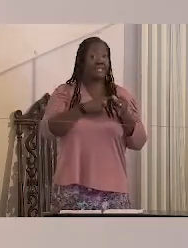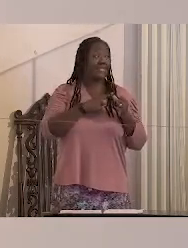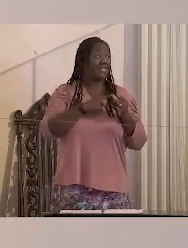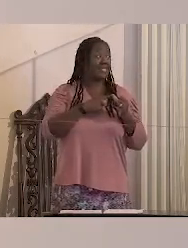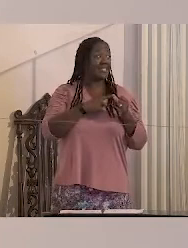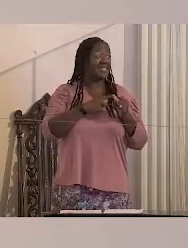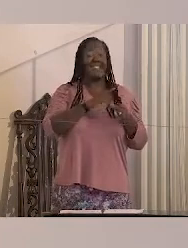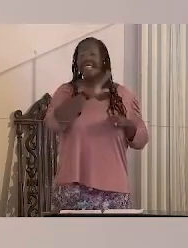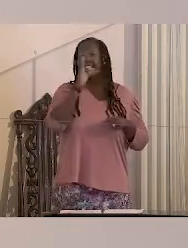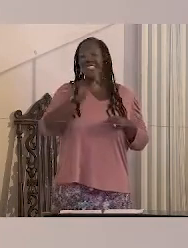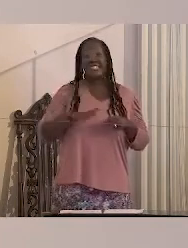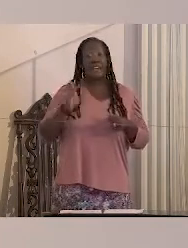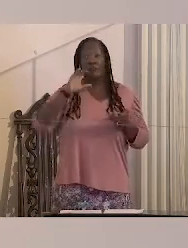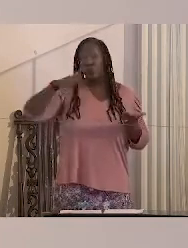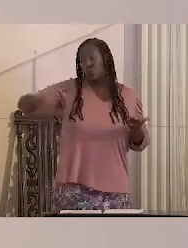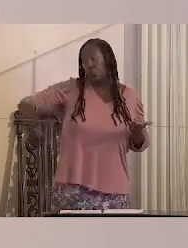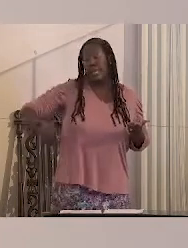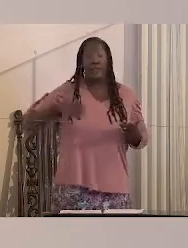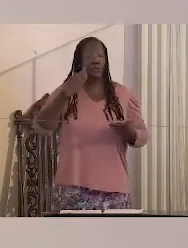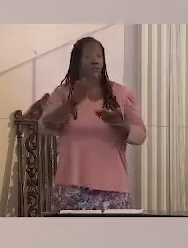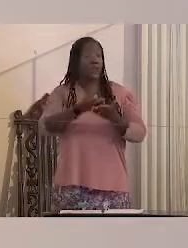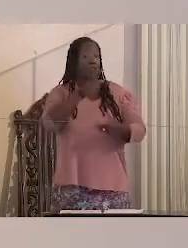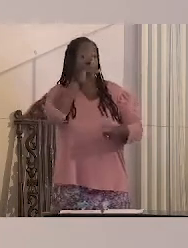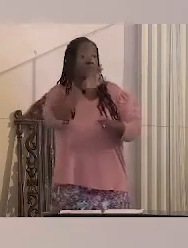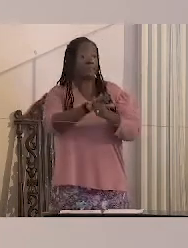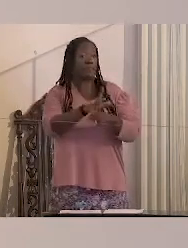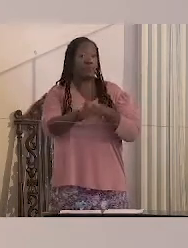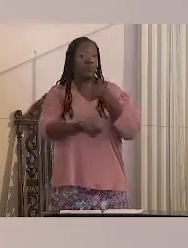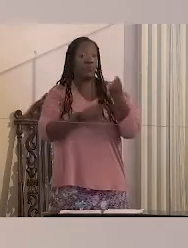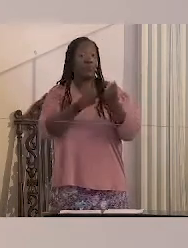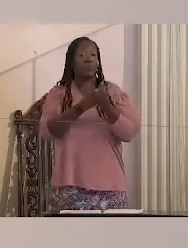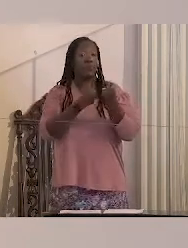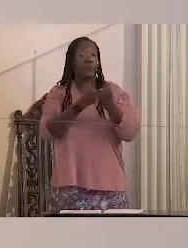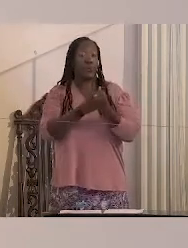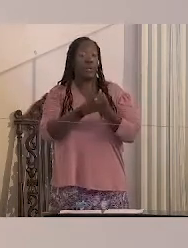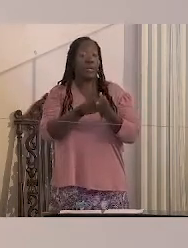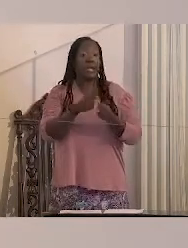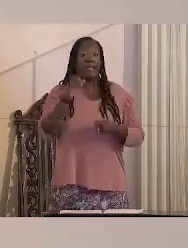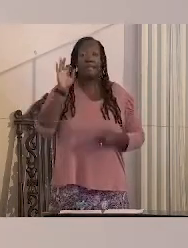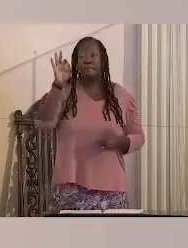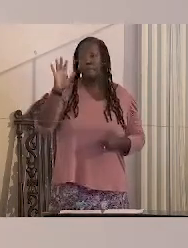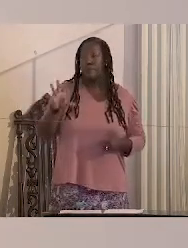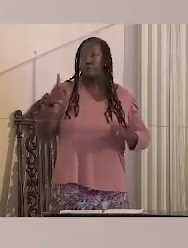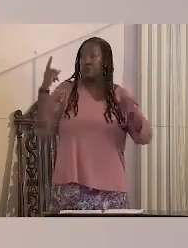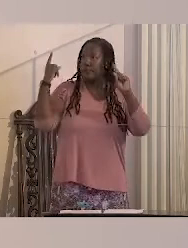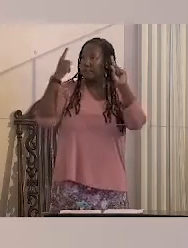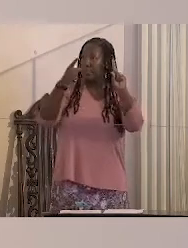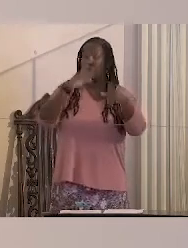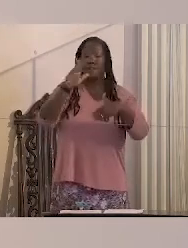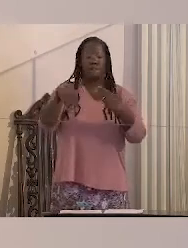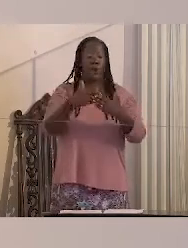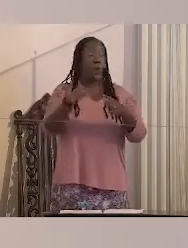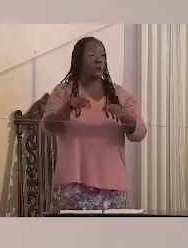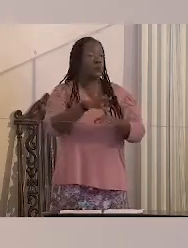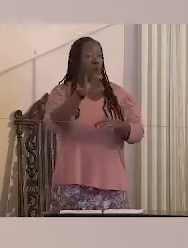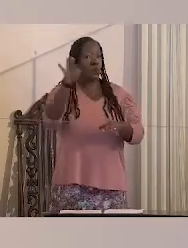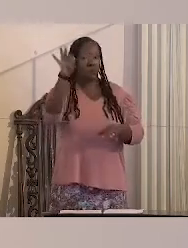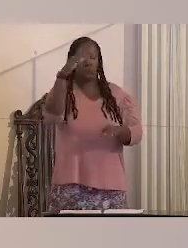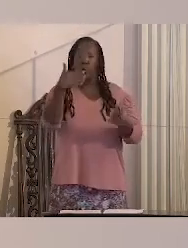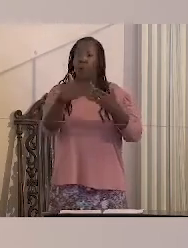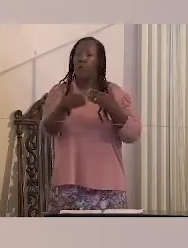a financial commitment to support the ministry and mission of All Souls through a pledge that is